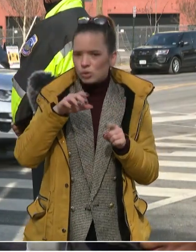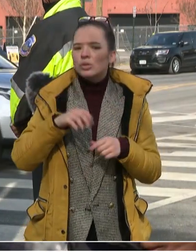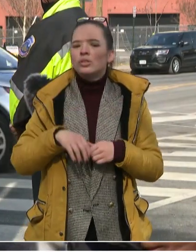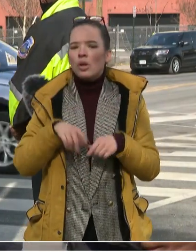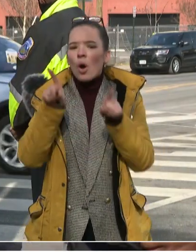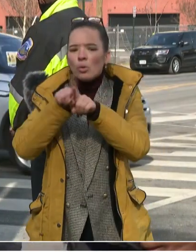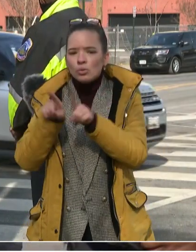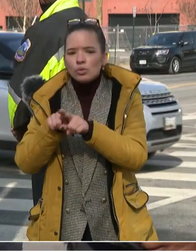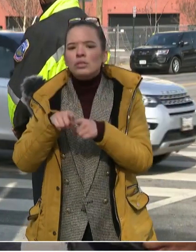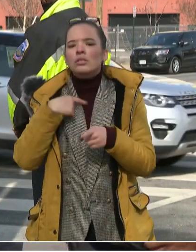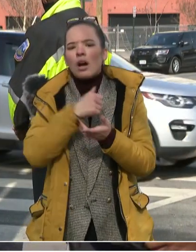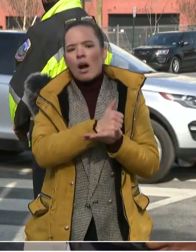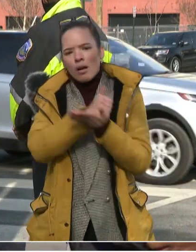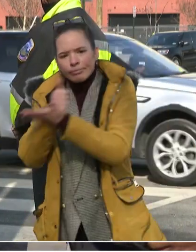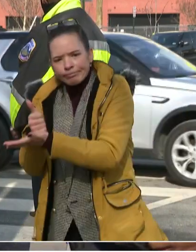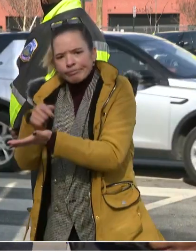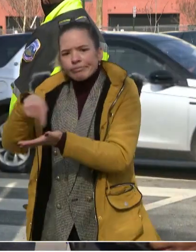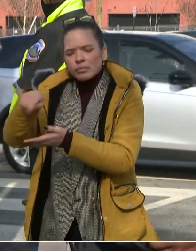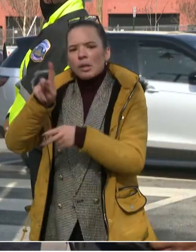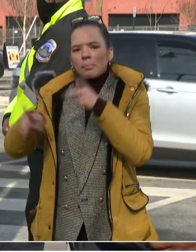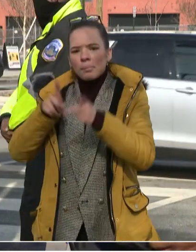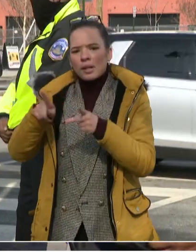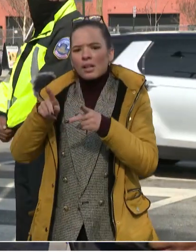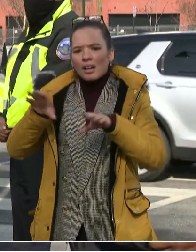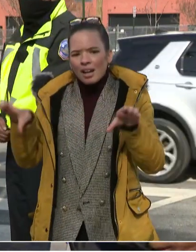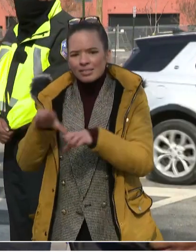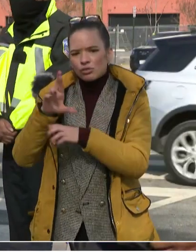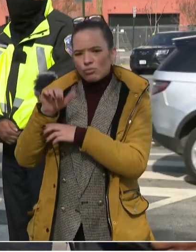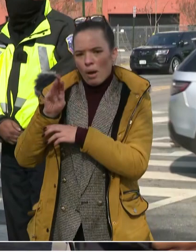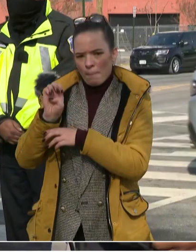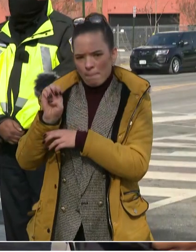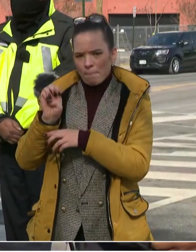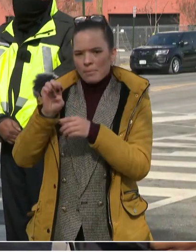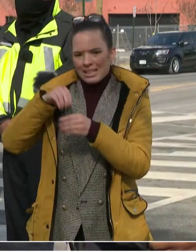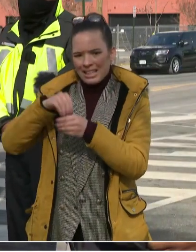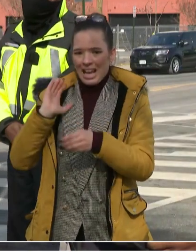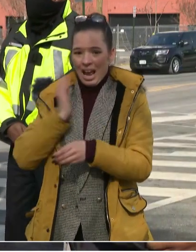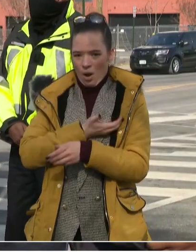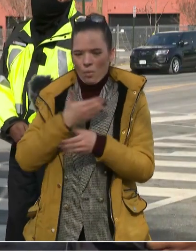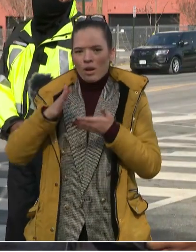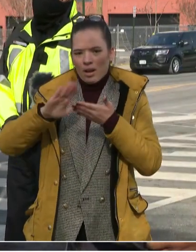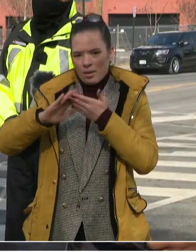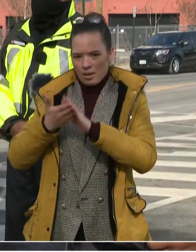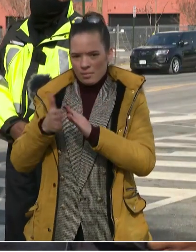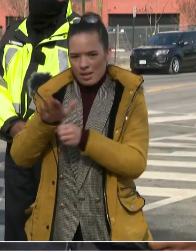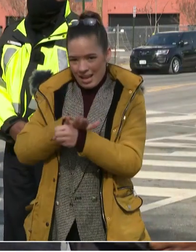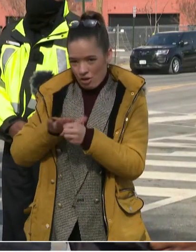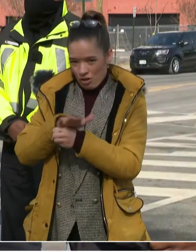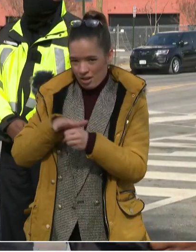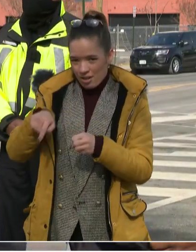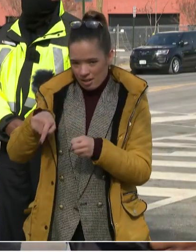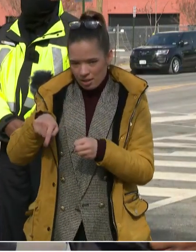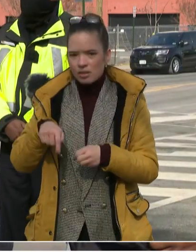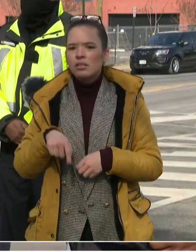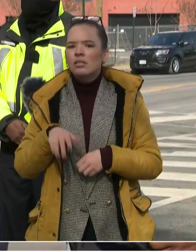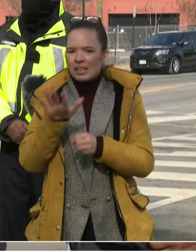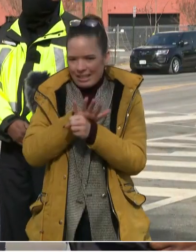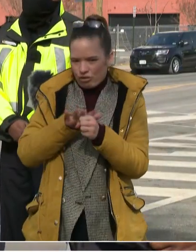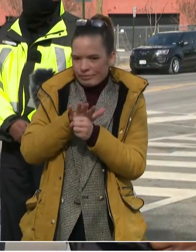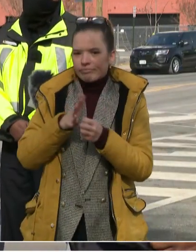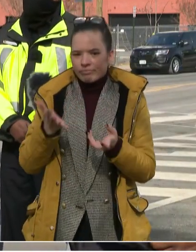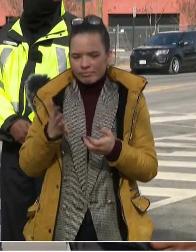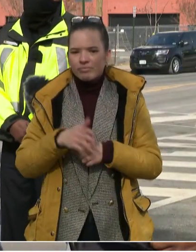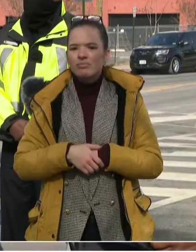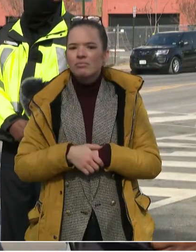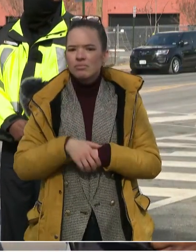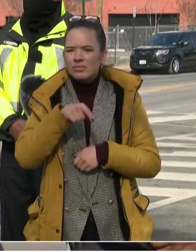commit gun crimes or the commission of gun crimes in our county and in our jurisdictions. The unit is focused on neighborhoods which see